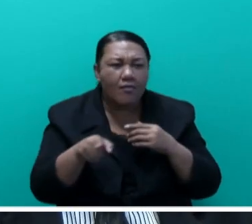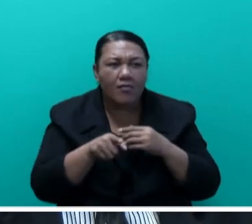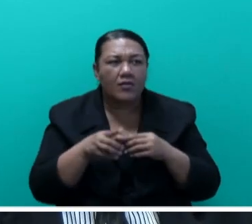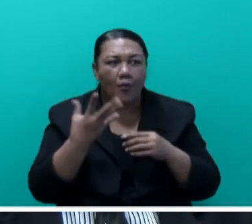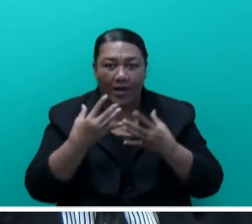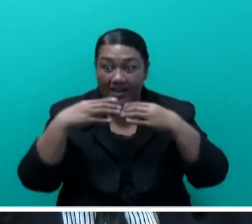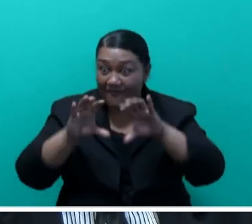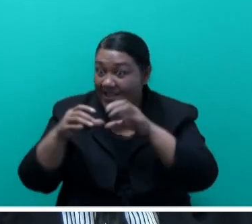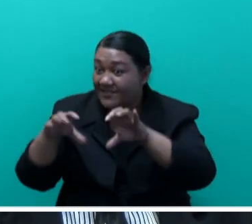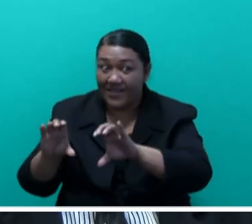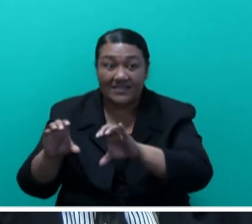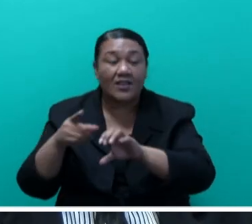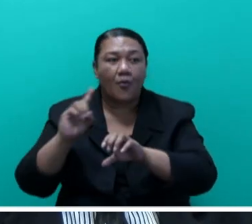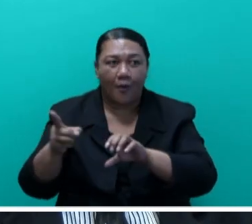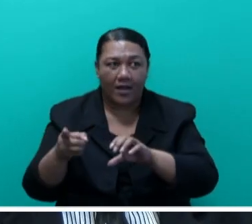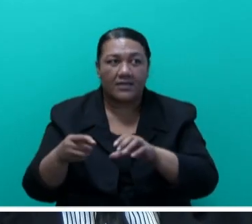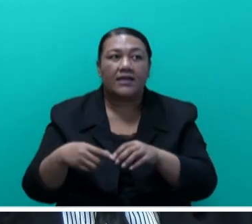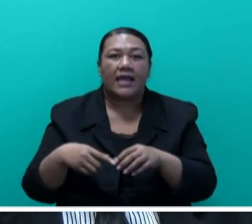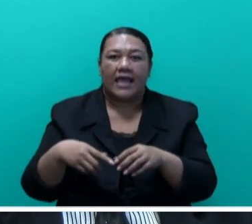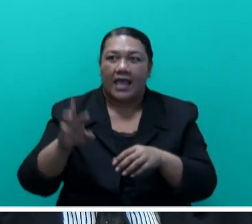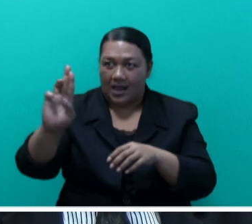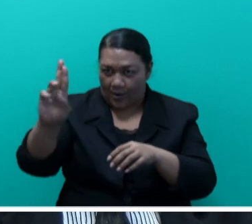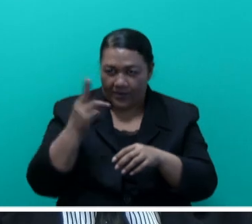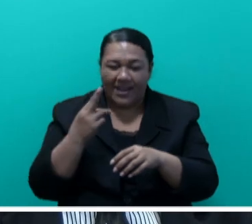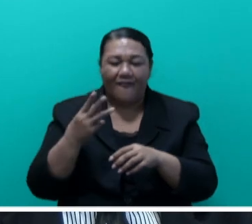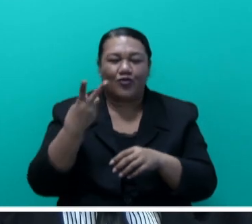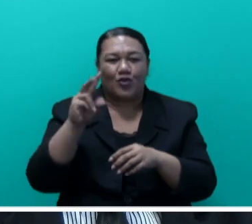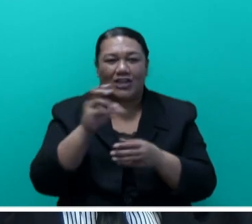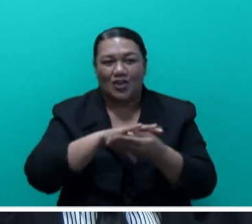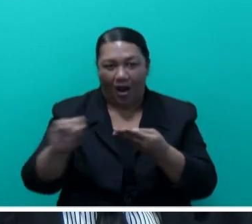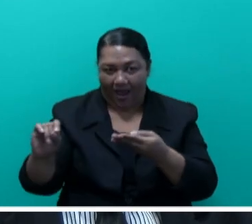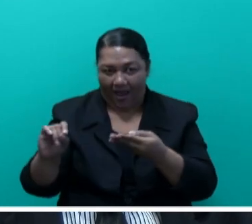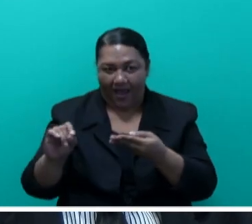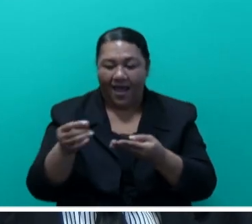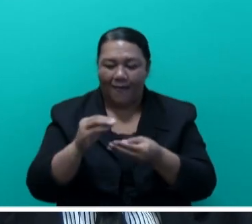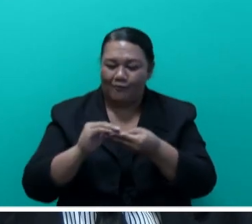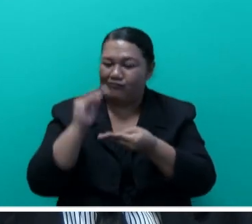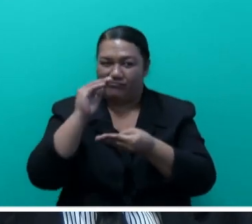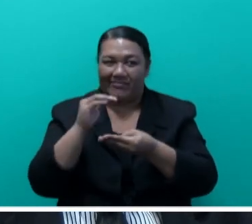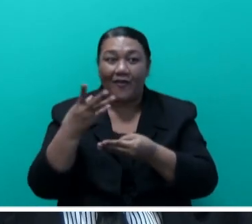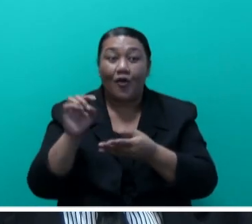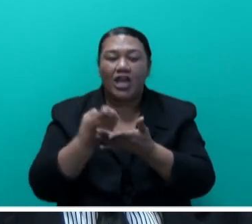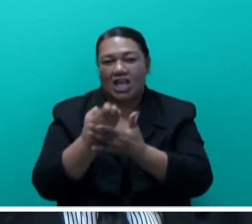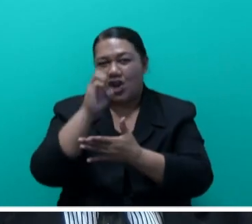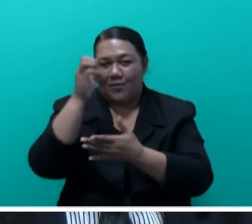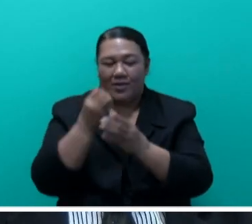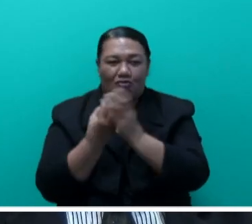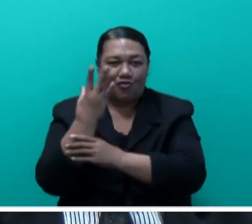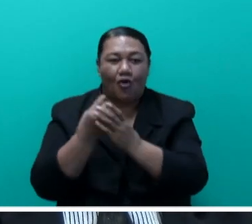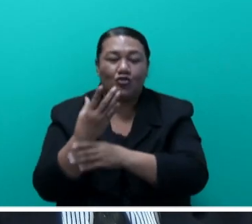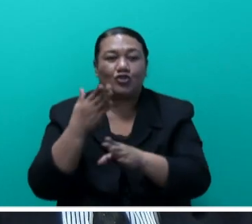in sports, there is a return of $20. This return comes in the form of economic growth,